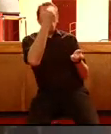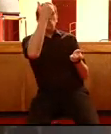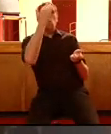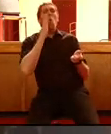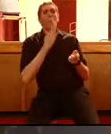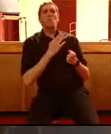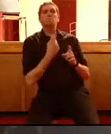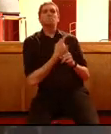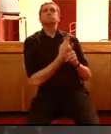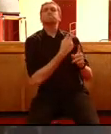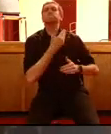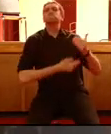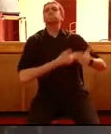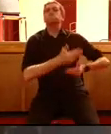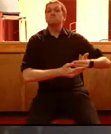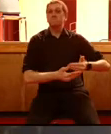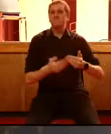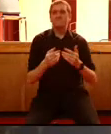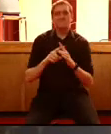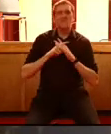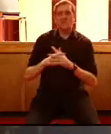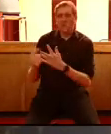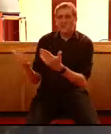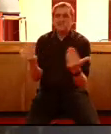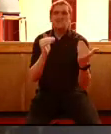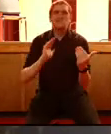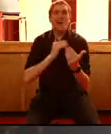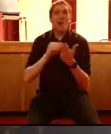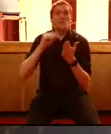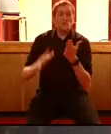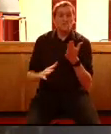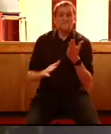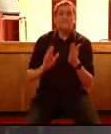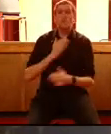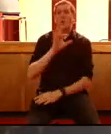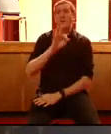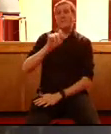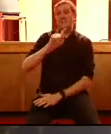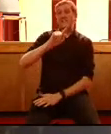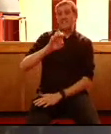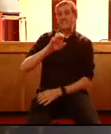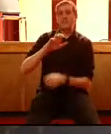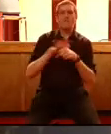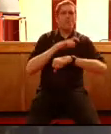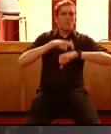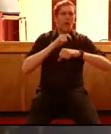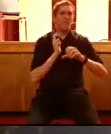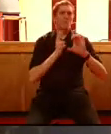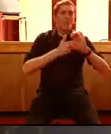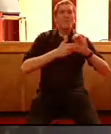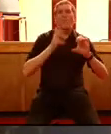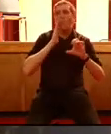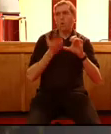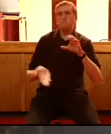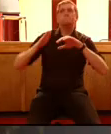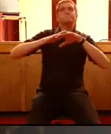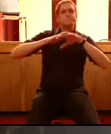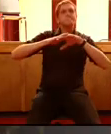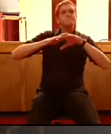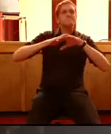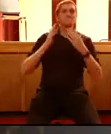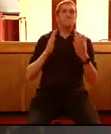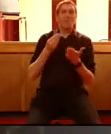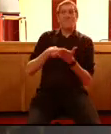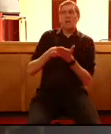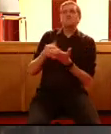and to try to start getting some of our students back so that we can raise our FTE and get our funding. I think that will definitely be the